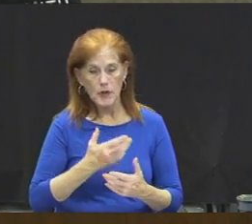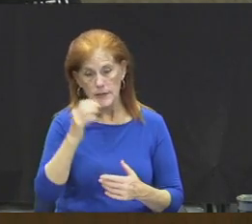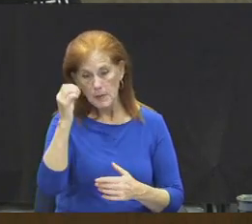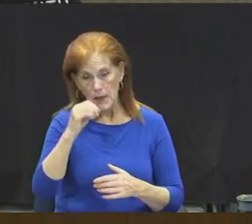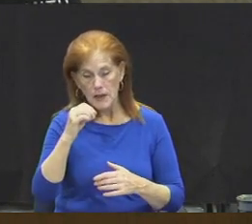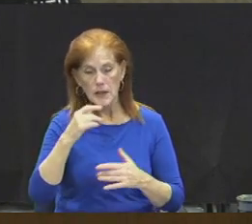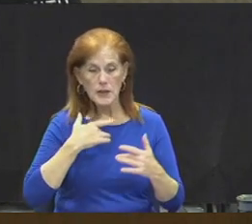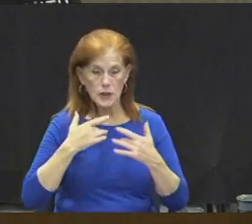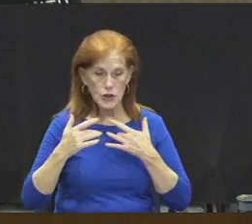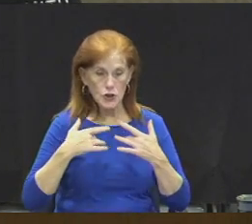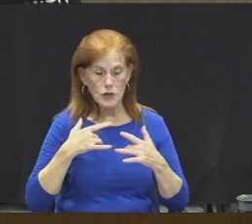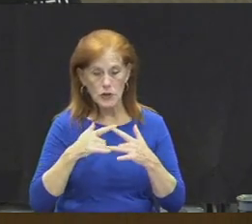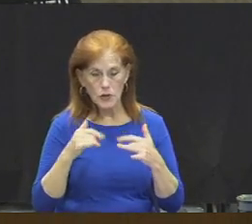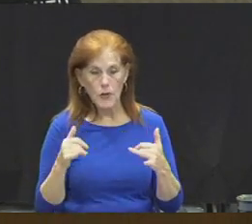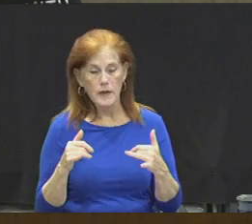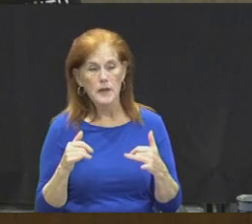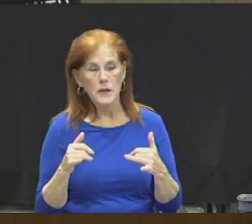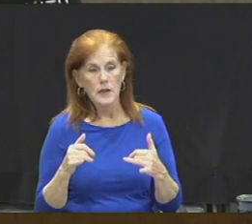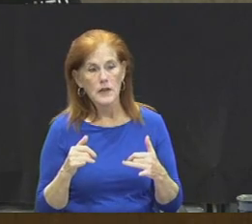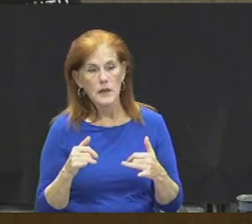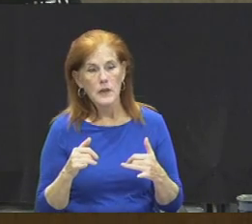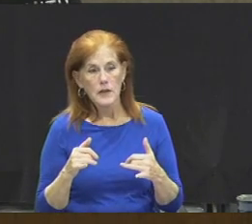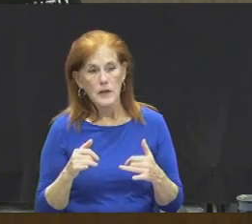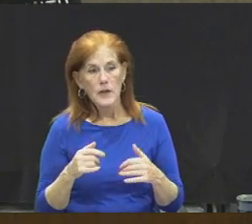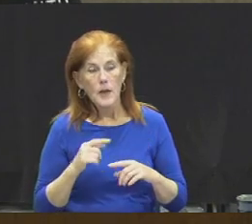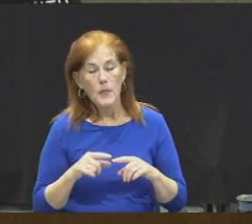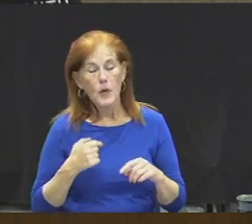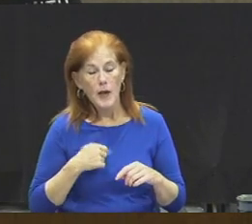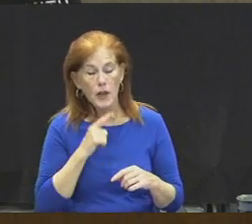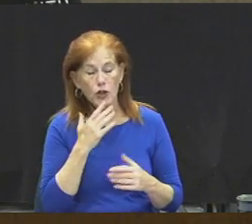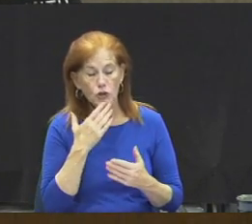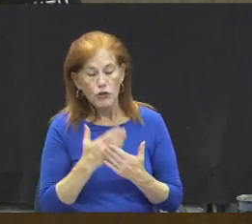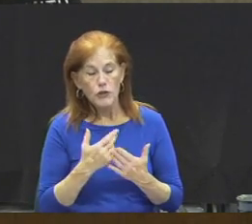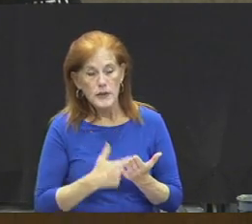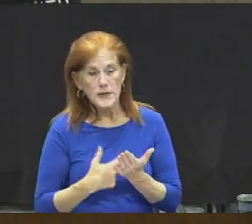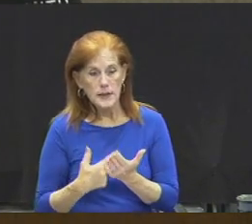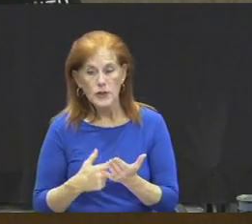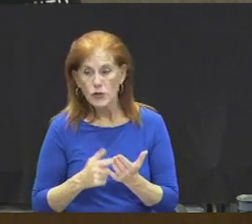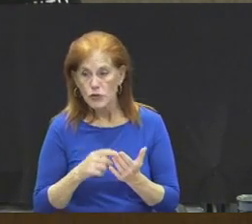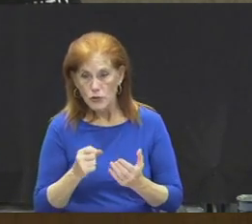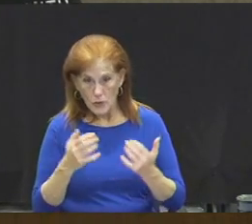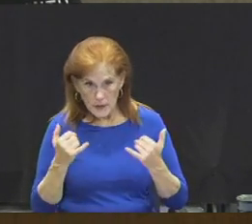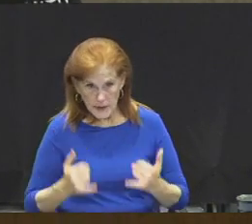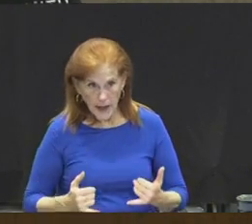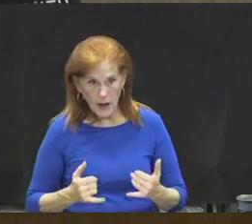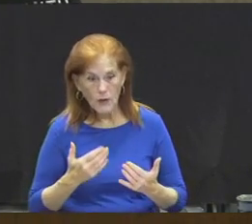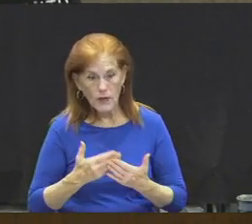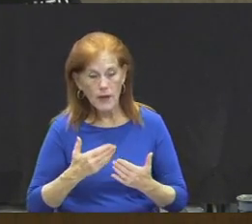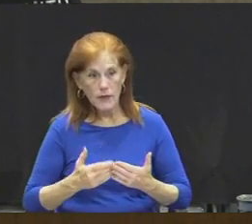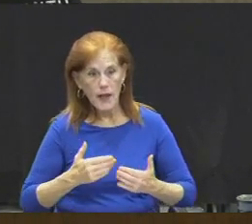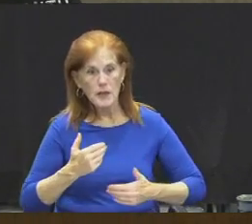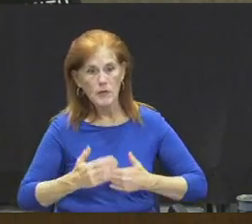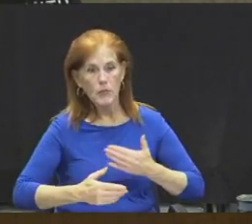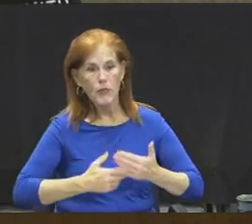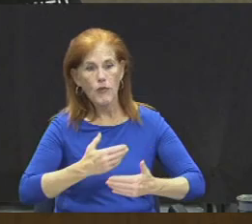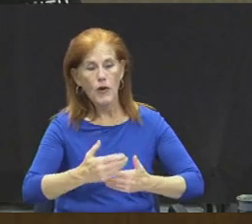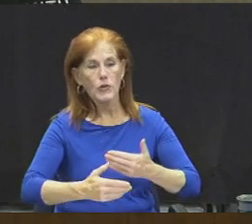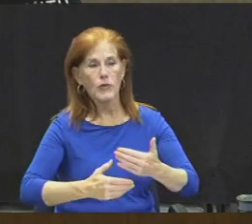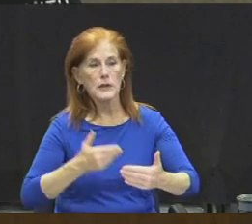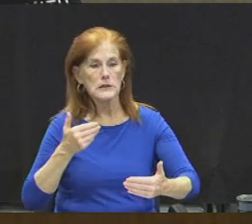and concerns, but I think we had a really good discussion, and so now that things are at the point of